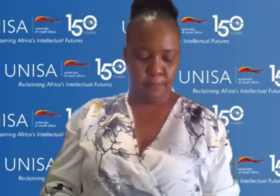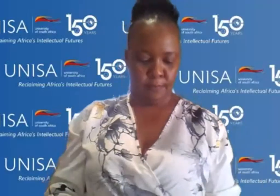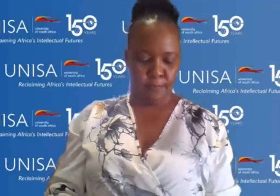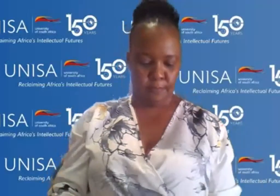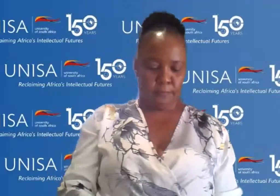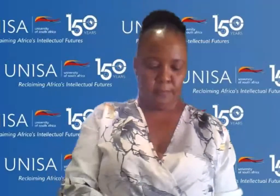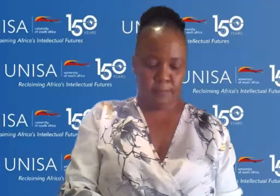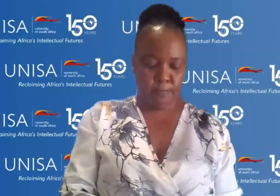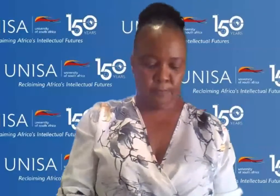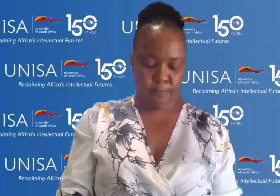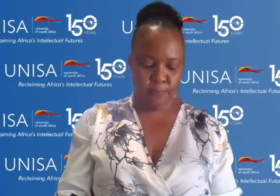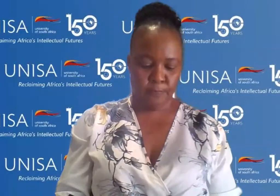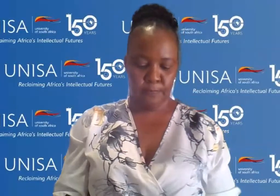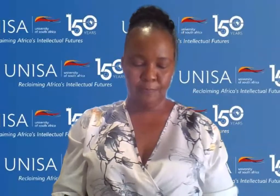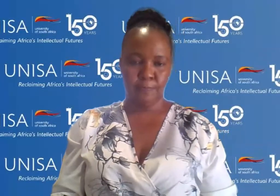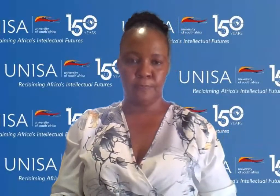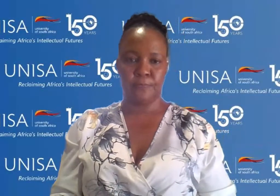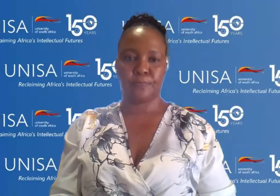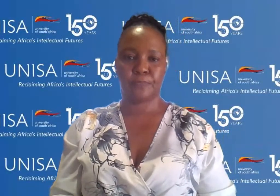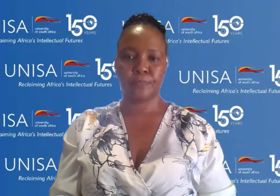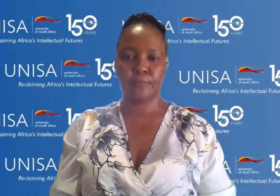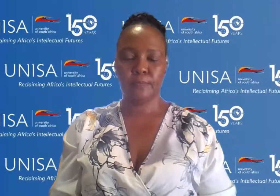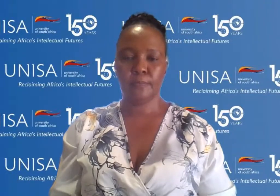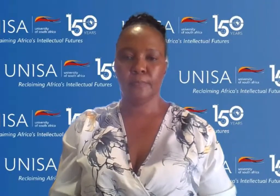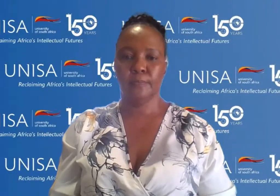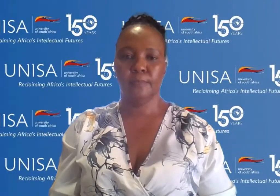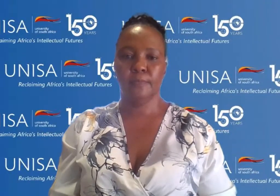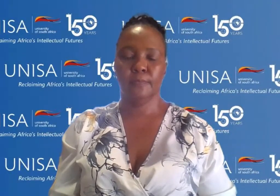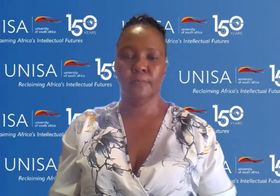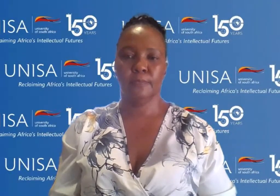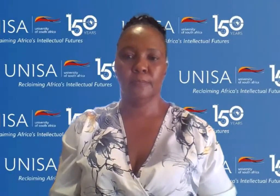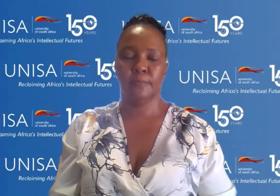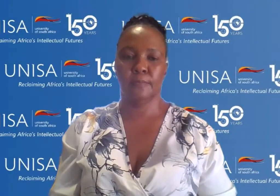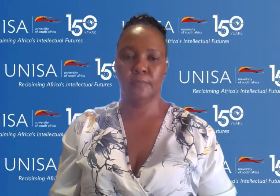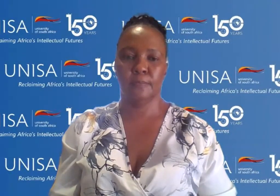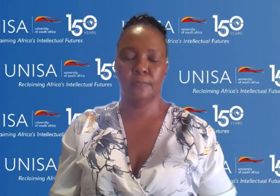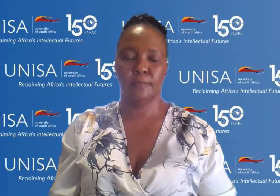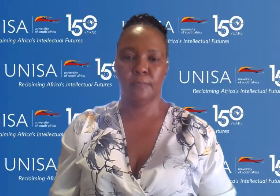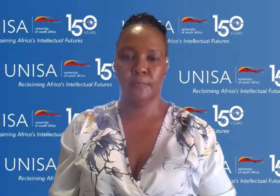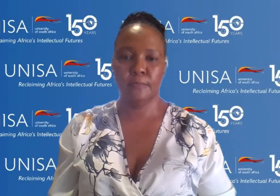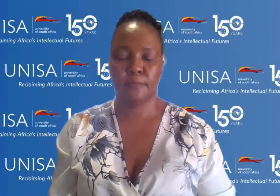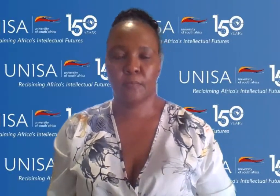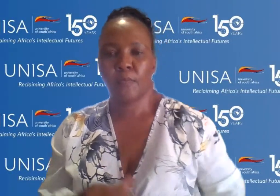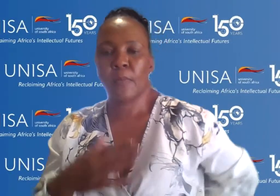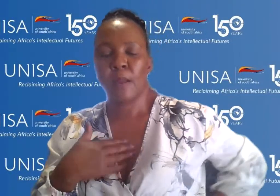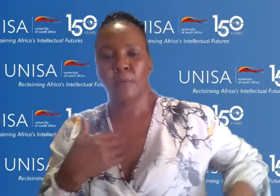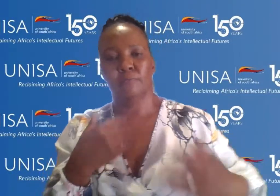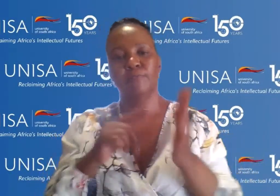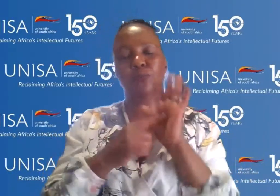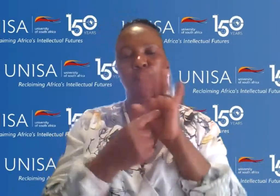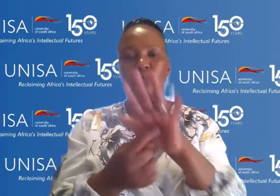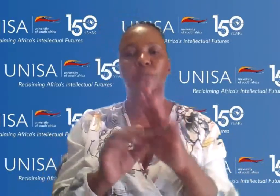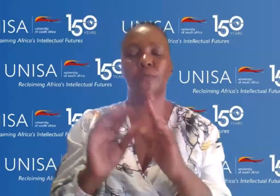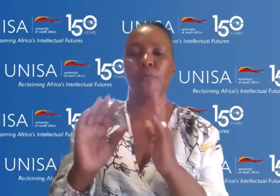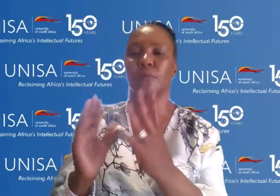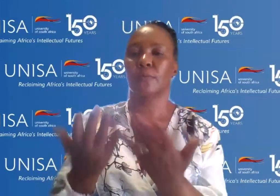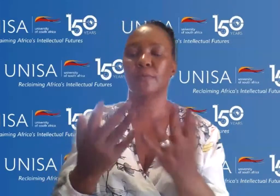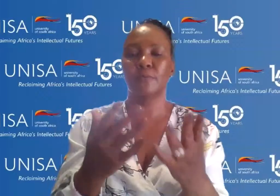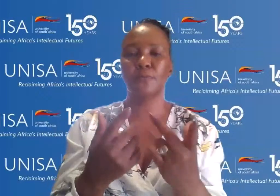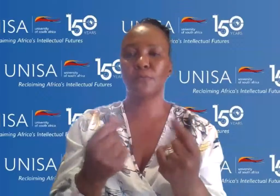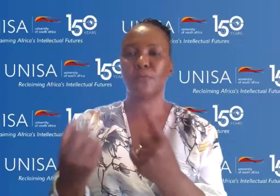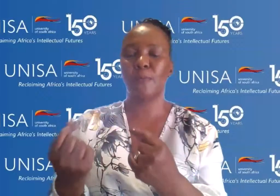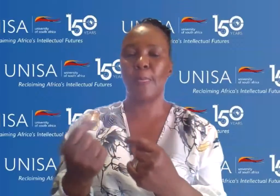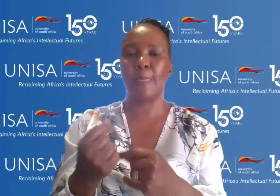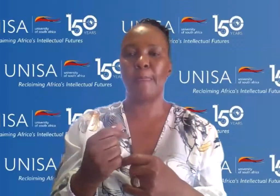Okay. All right. If you want me to demo it, I can show it what this looks like in terms of typing, but essentially it just